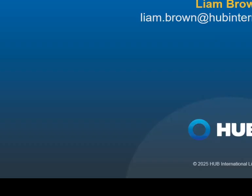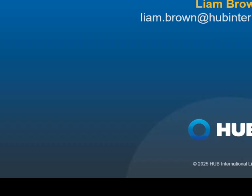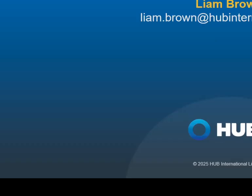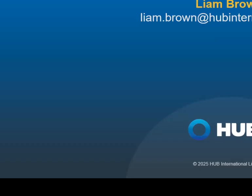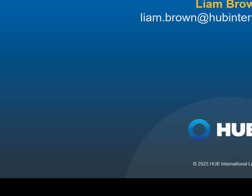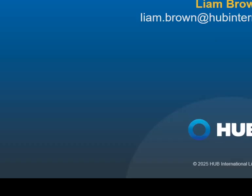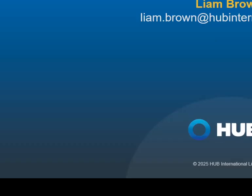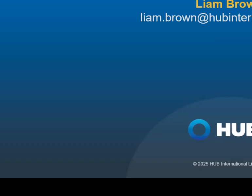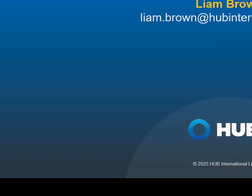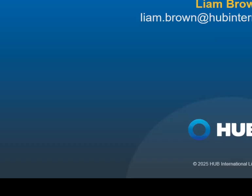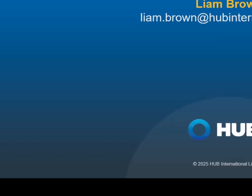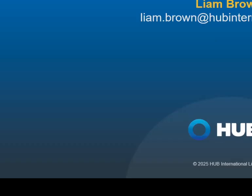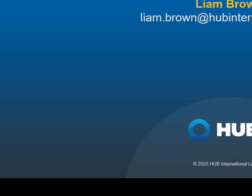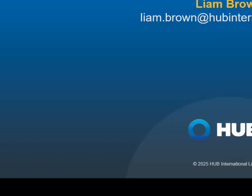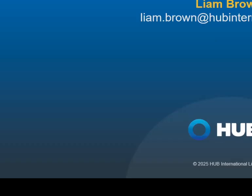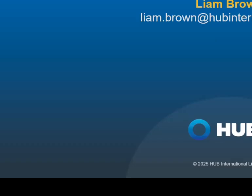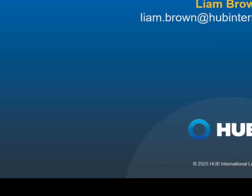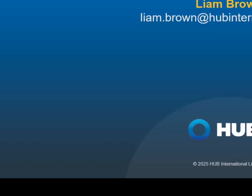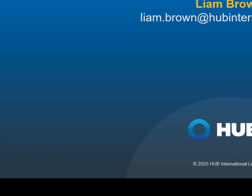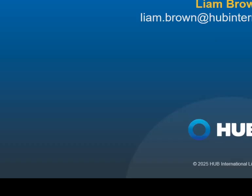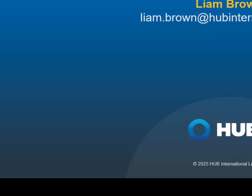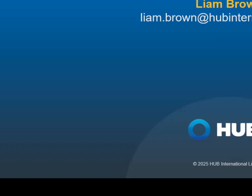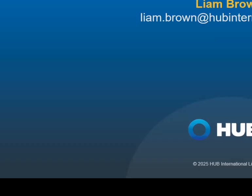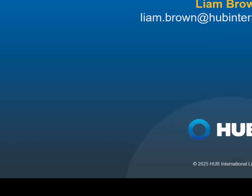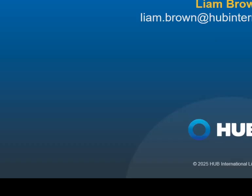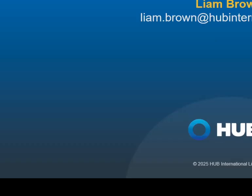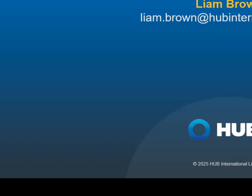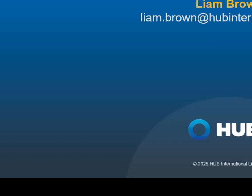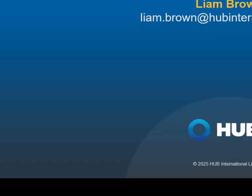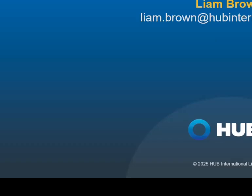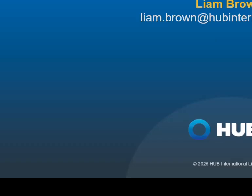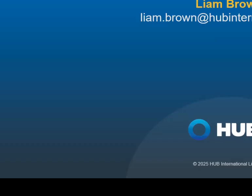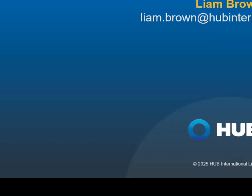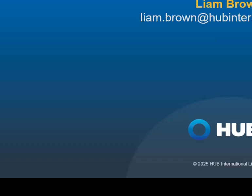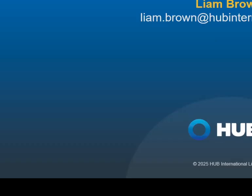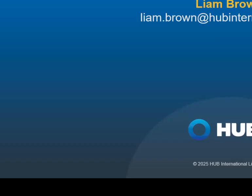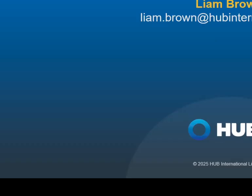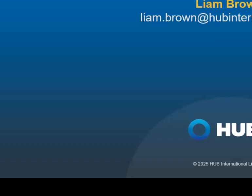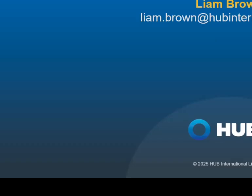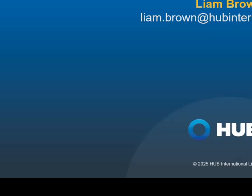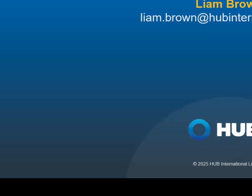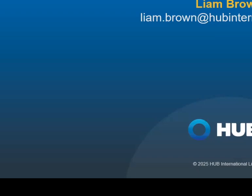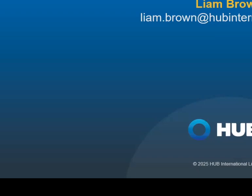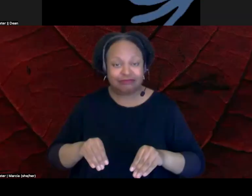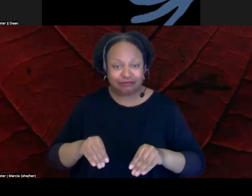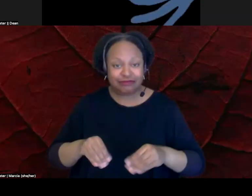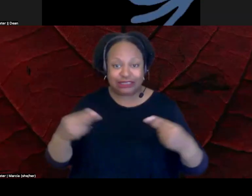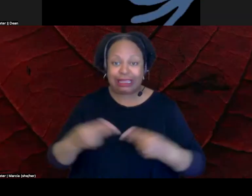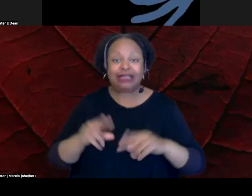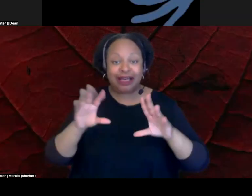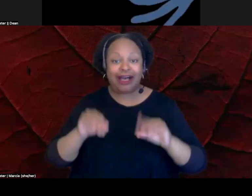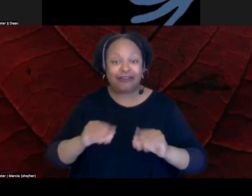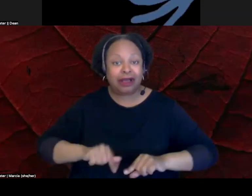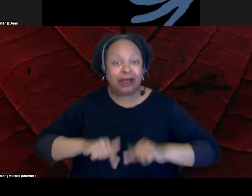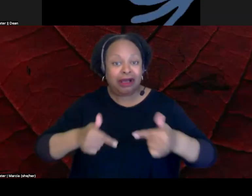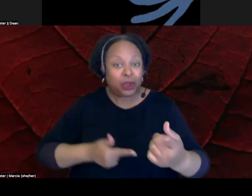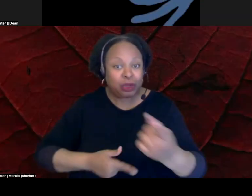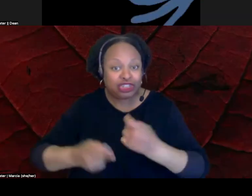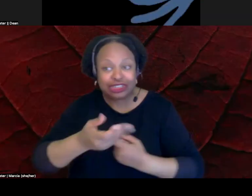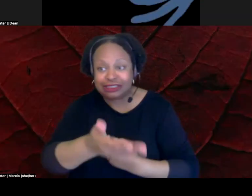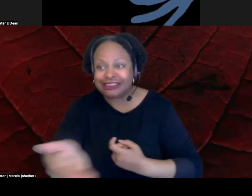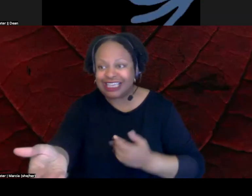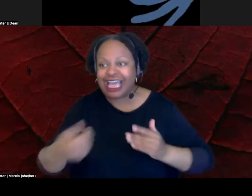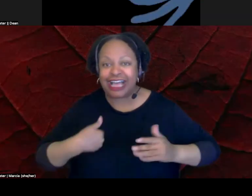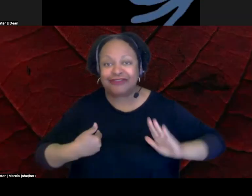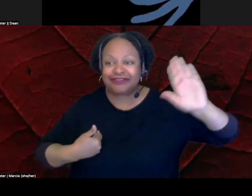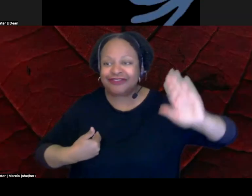it very quickly. But I will pause there and stop sharing and turn it back over to see if there's any questions that may come up.